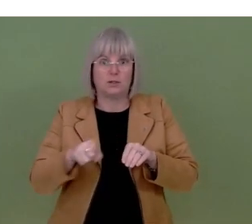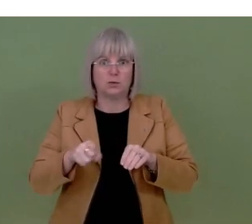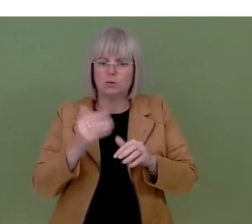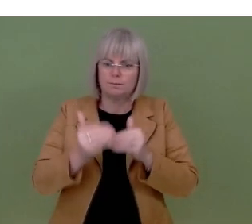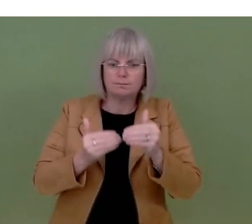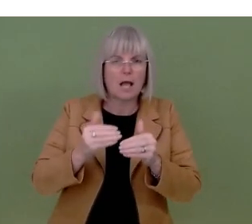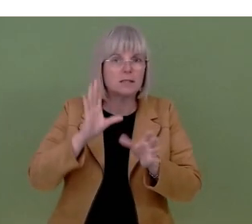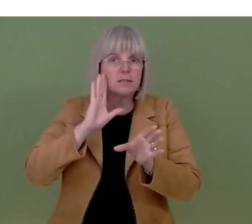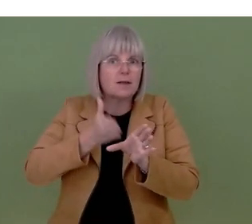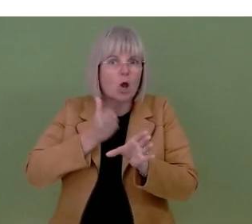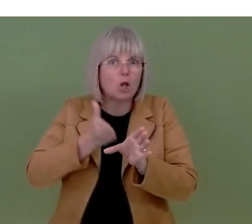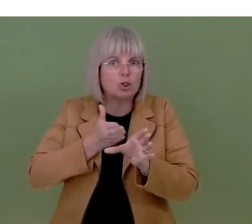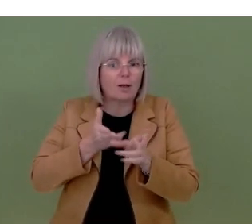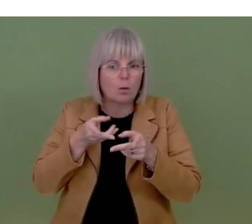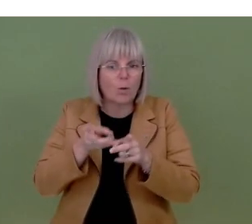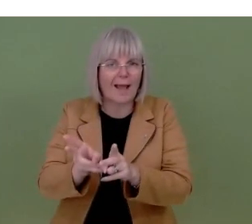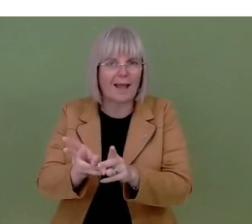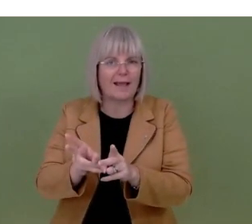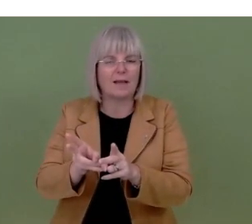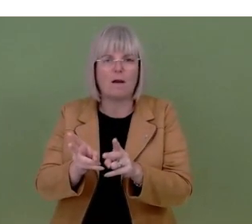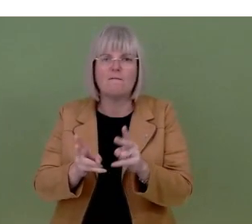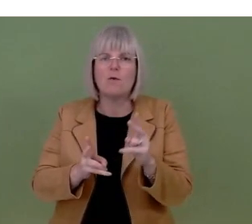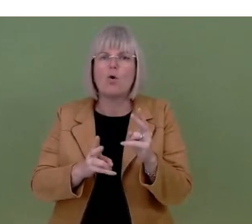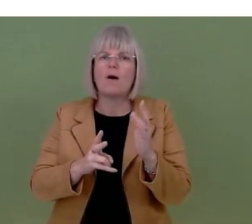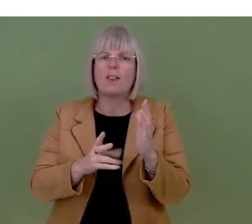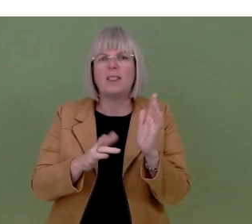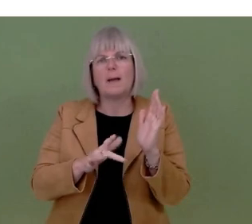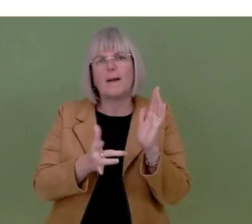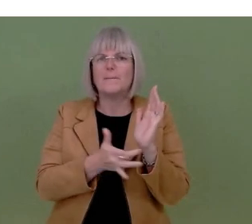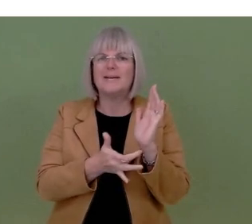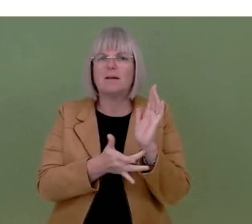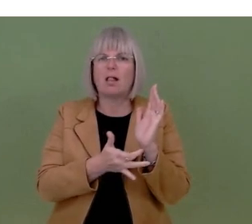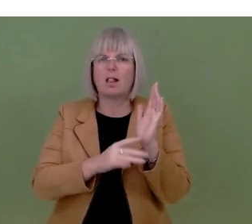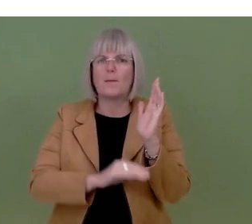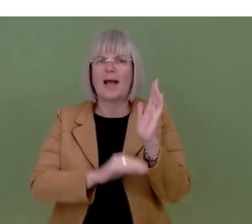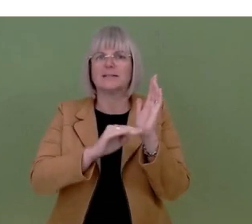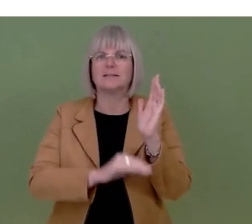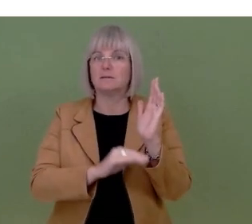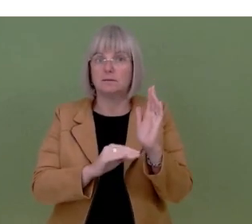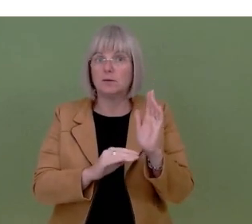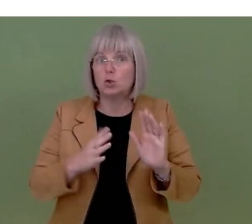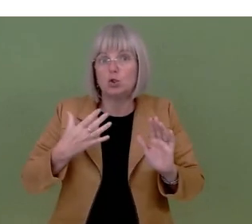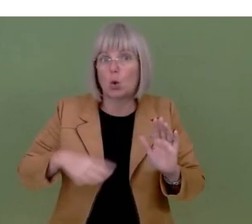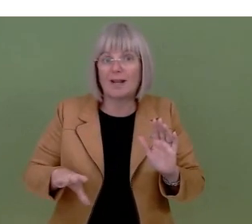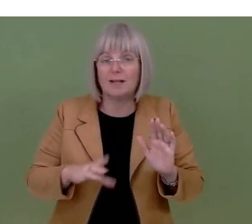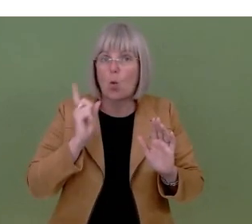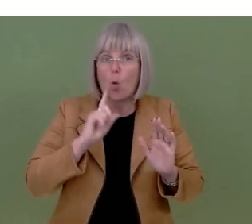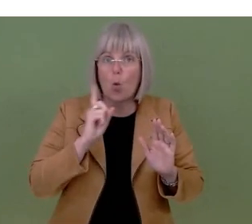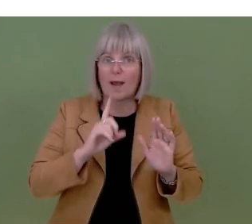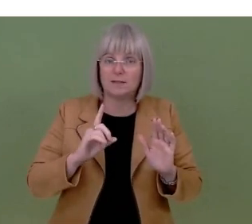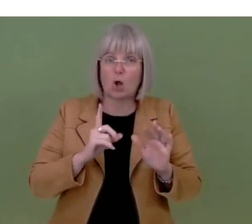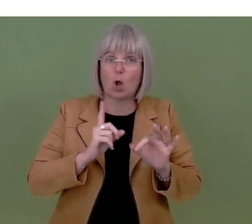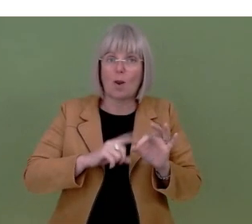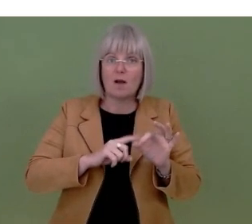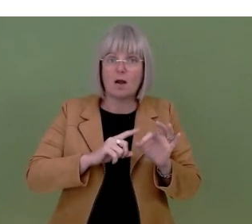at those, I'm going to call it middle banding kind of level. You don't always need a qualified psychologist. And I guess if we think, what we've